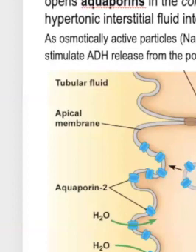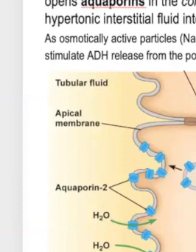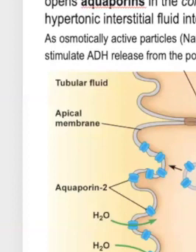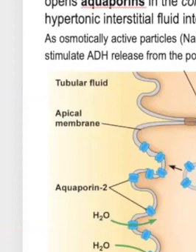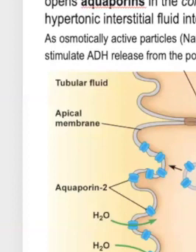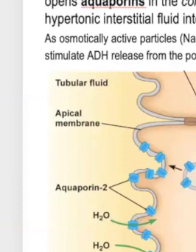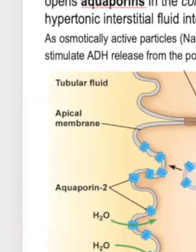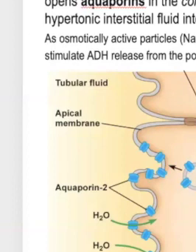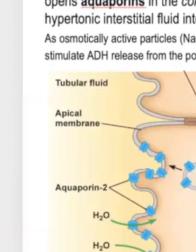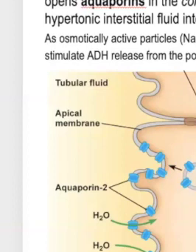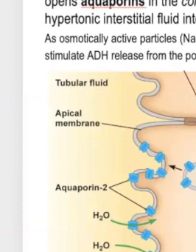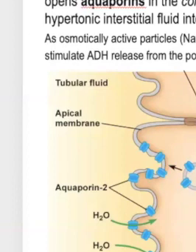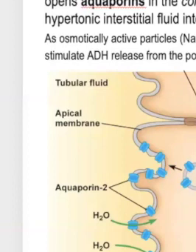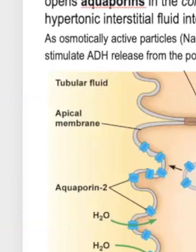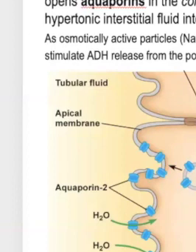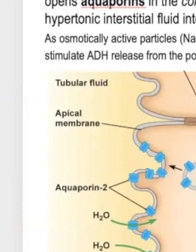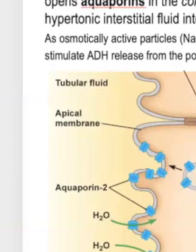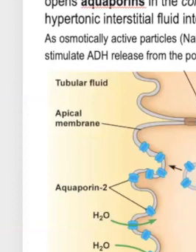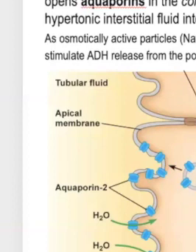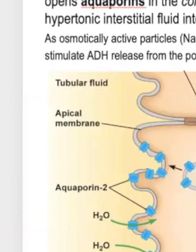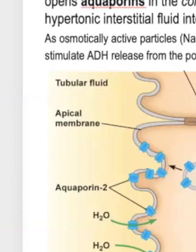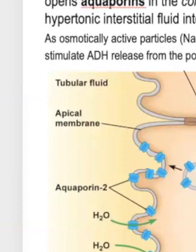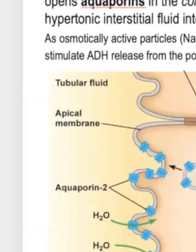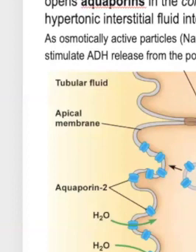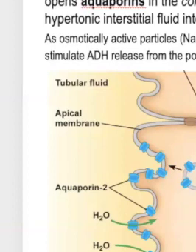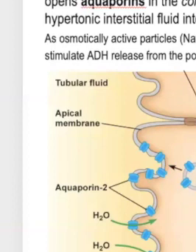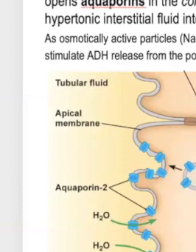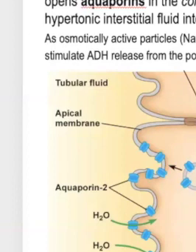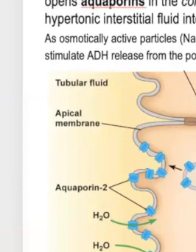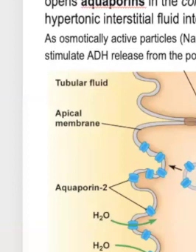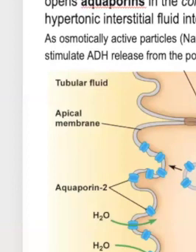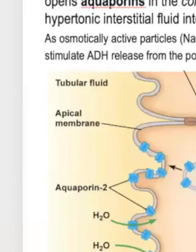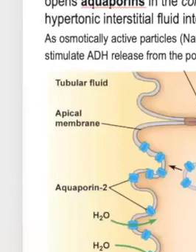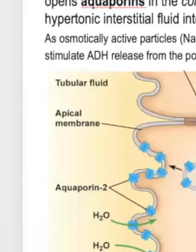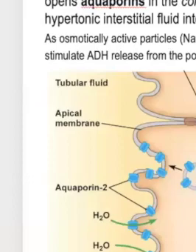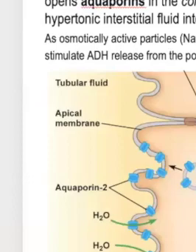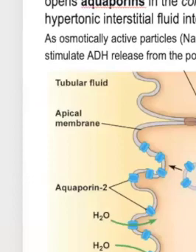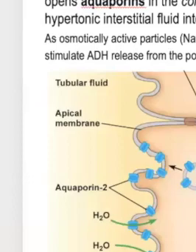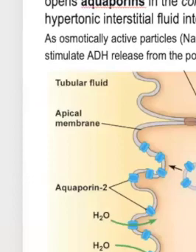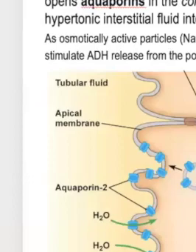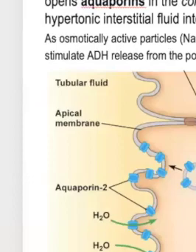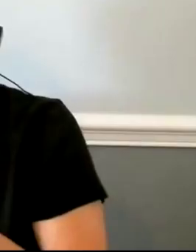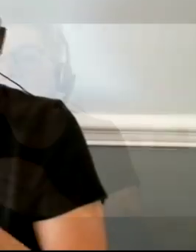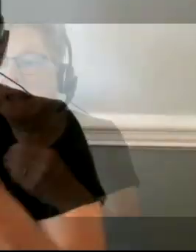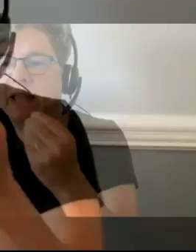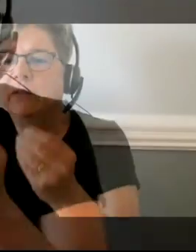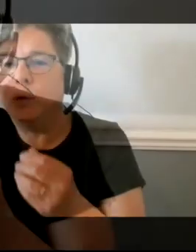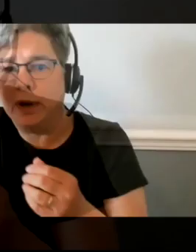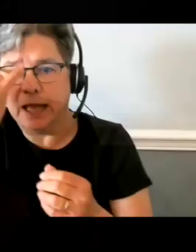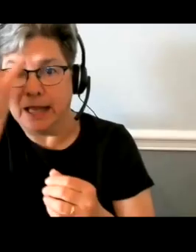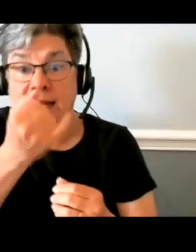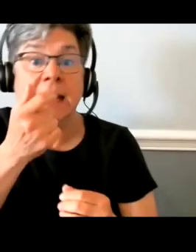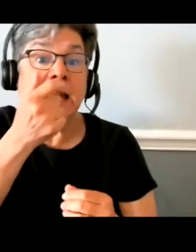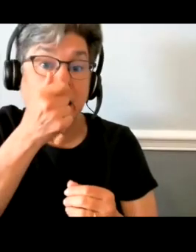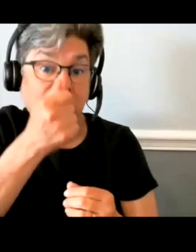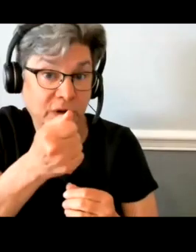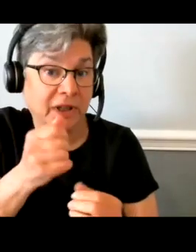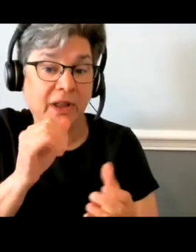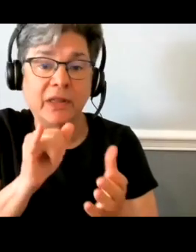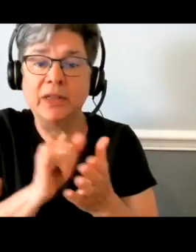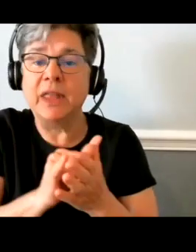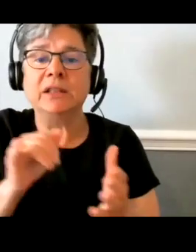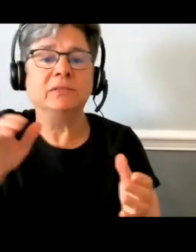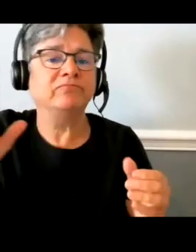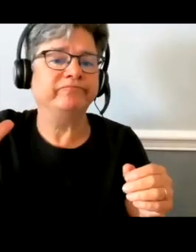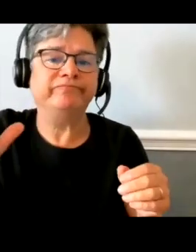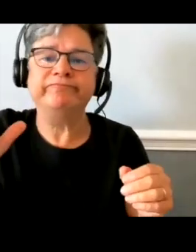hormone working for a little bit. So that's an interesting one where you can see that, how that works. Anywho, that's about all I got to